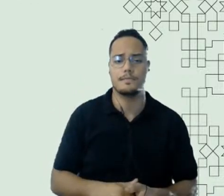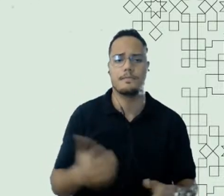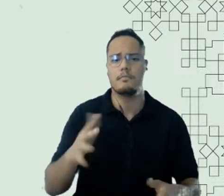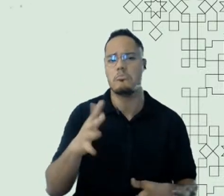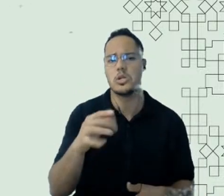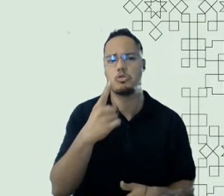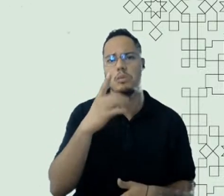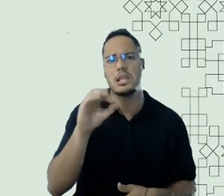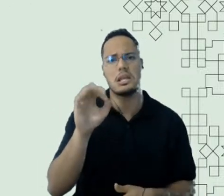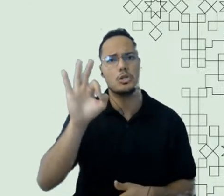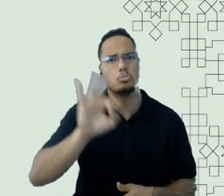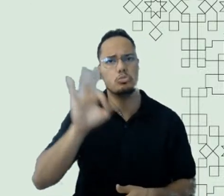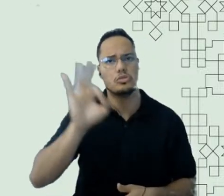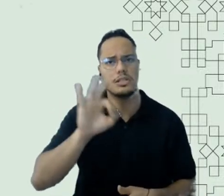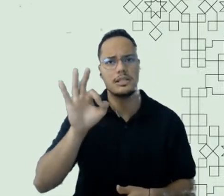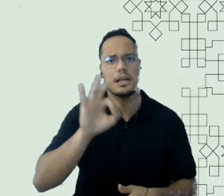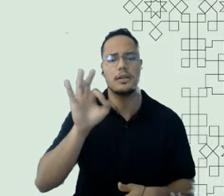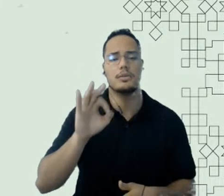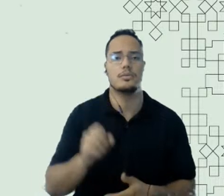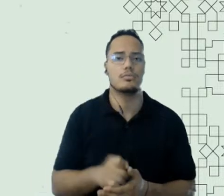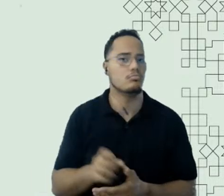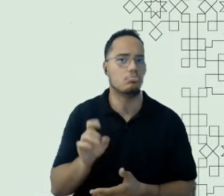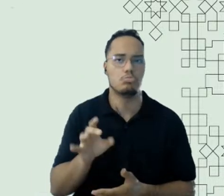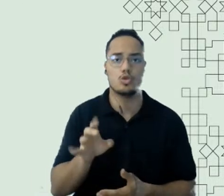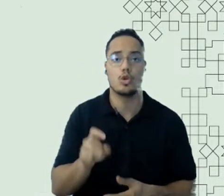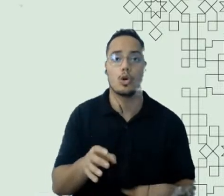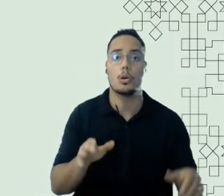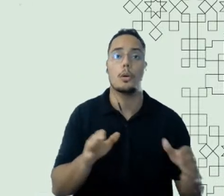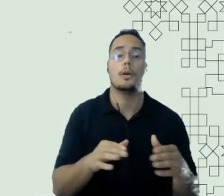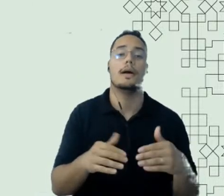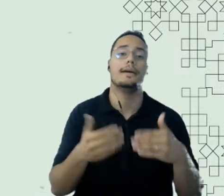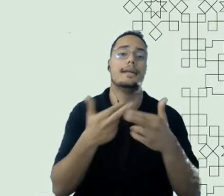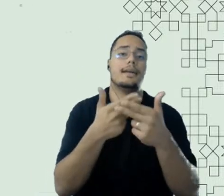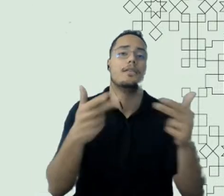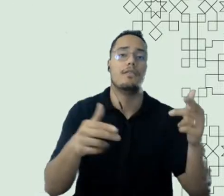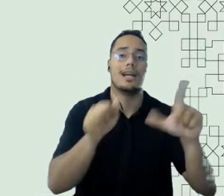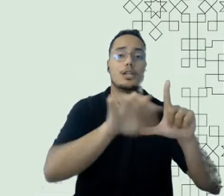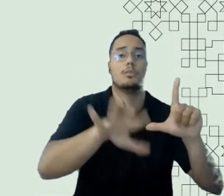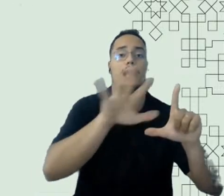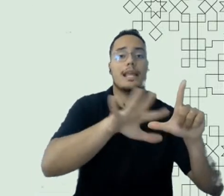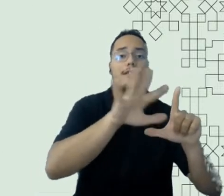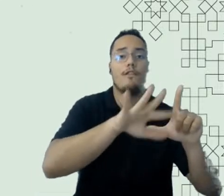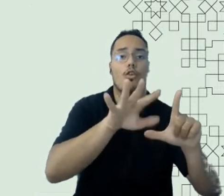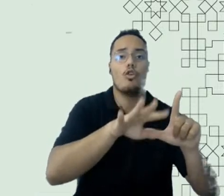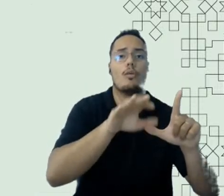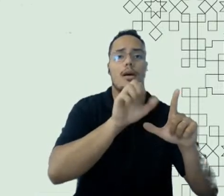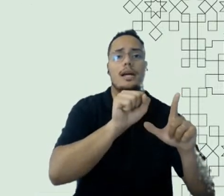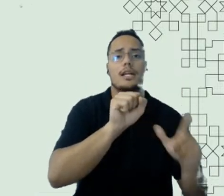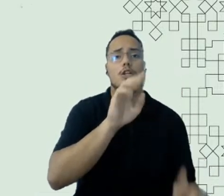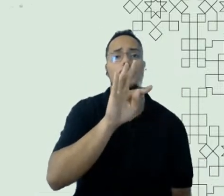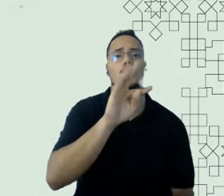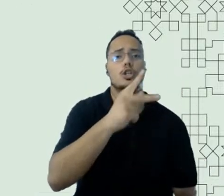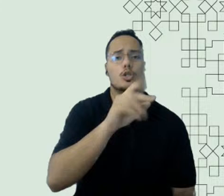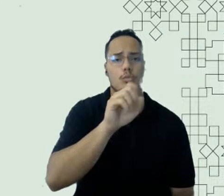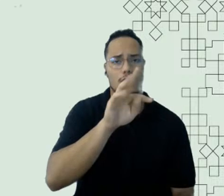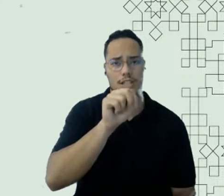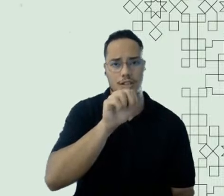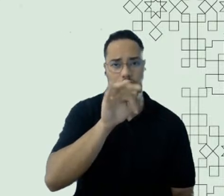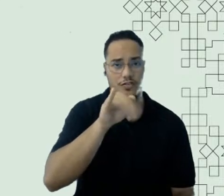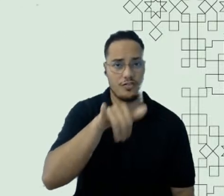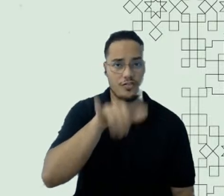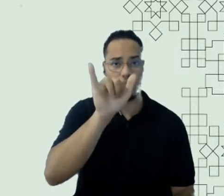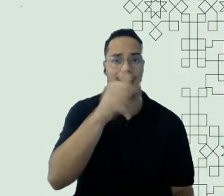give 70% of their revenues to copyright owners. So, it is in competition with the